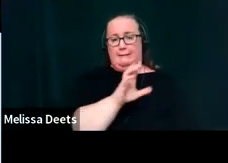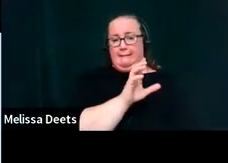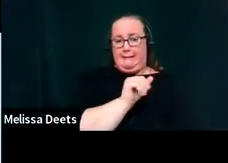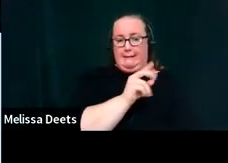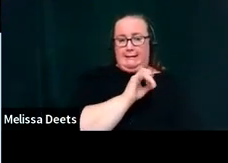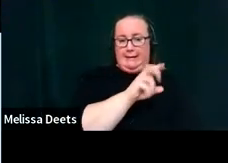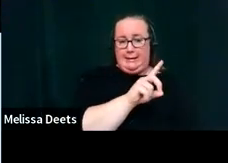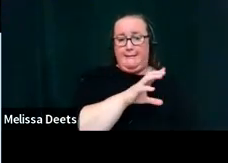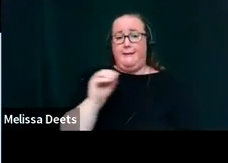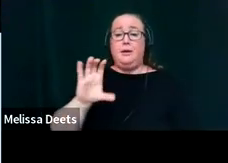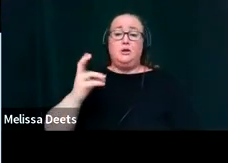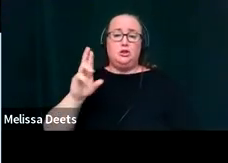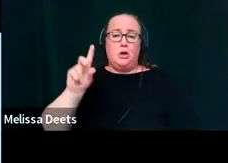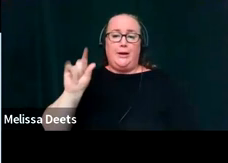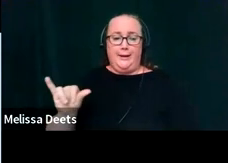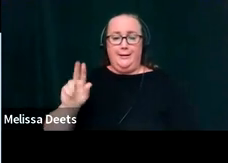Navigator.